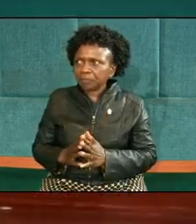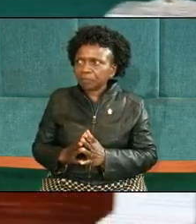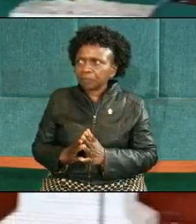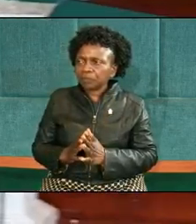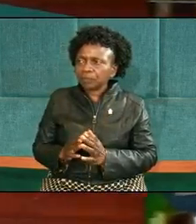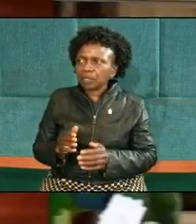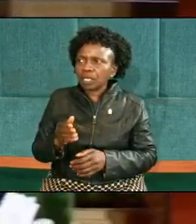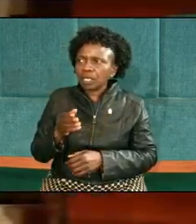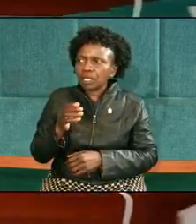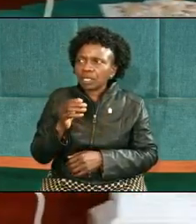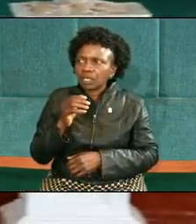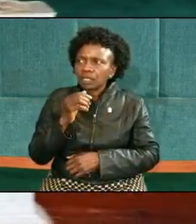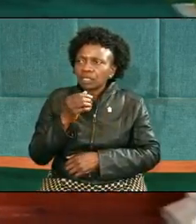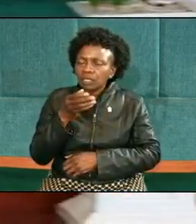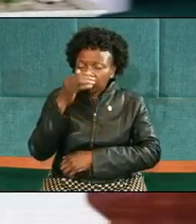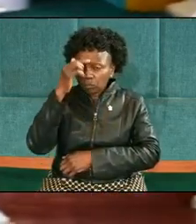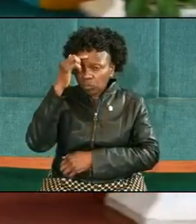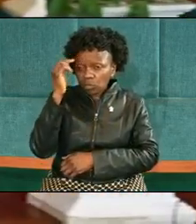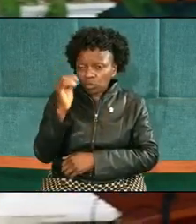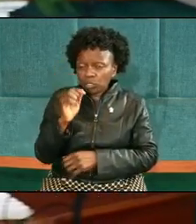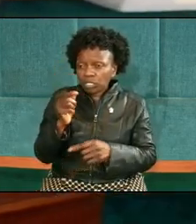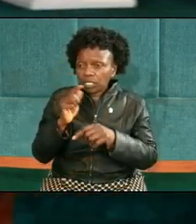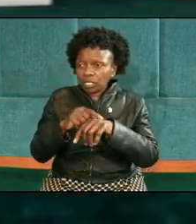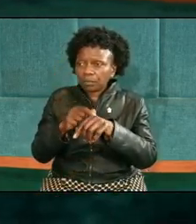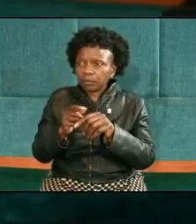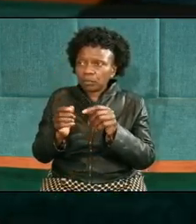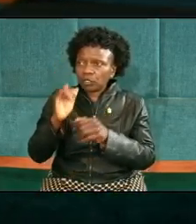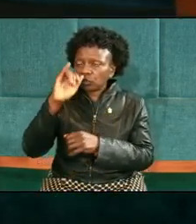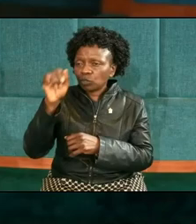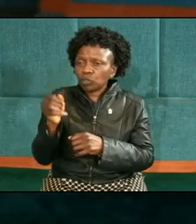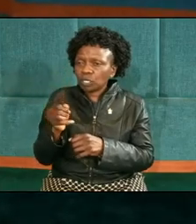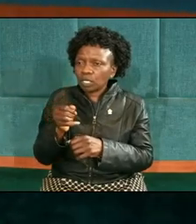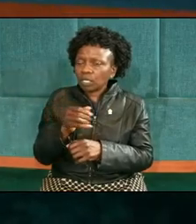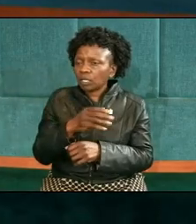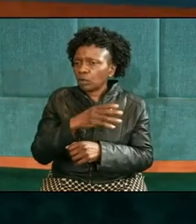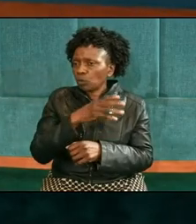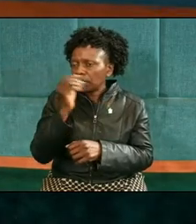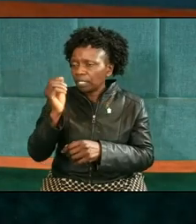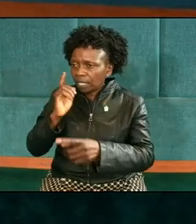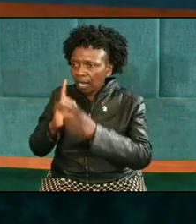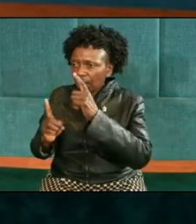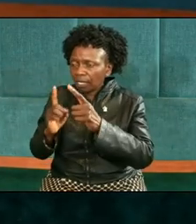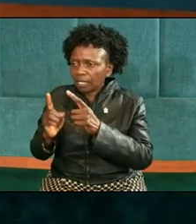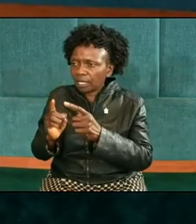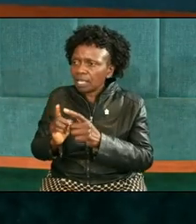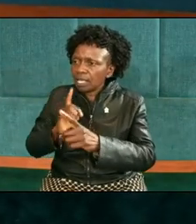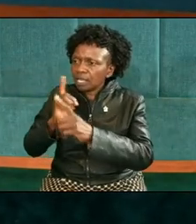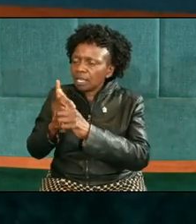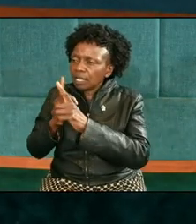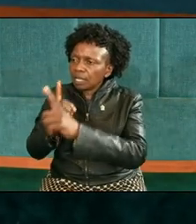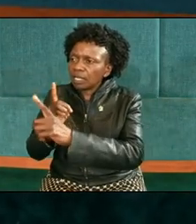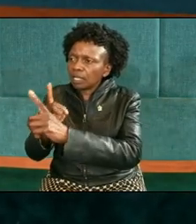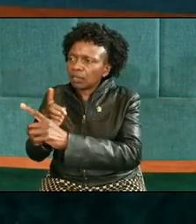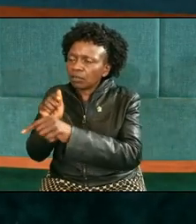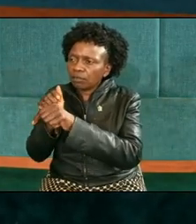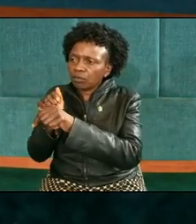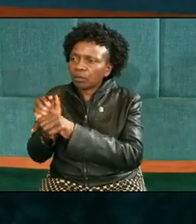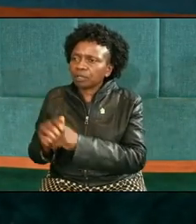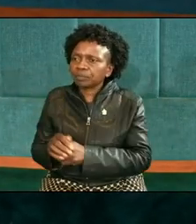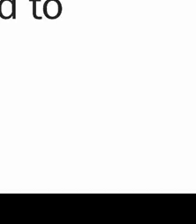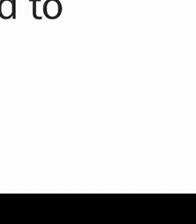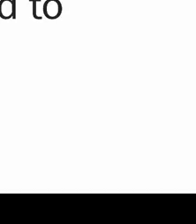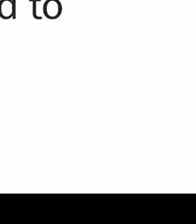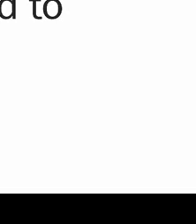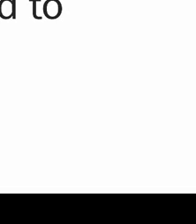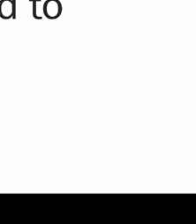know he missed that out because when Jonah ran, God ran after Jonah. And the Bible says the Lord sent a great